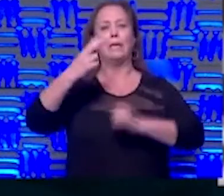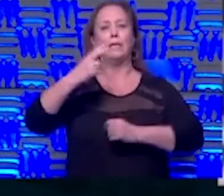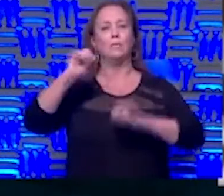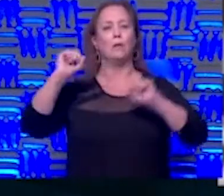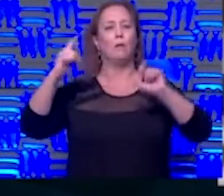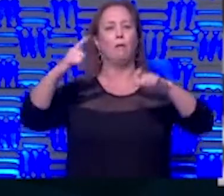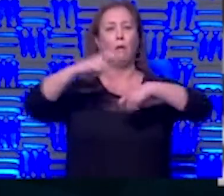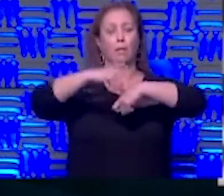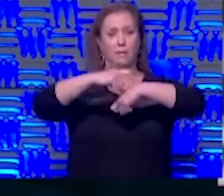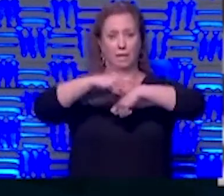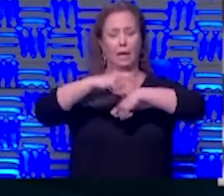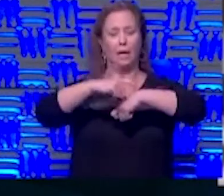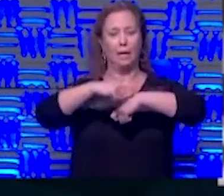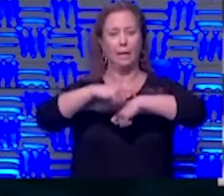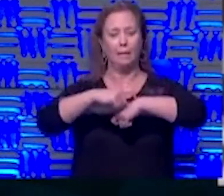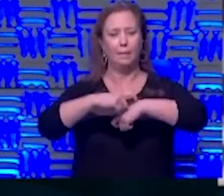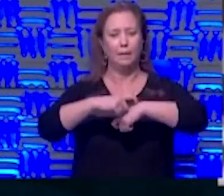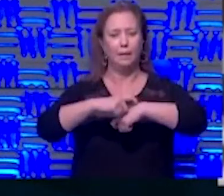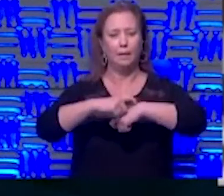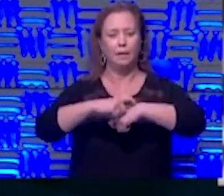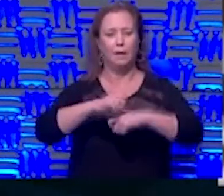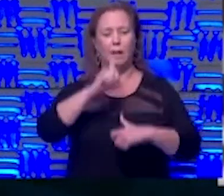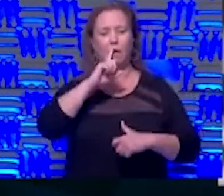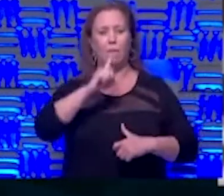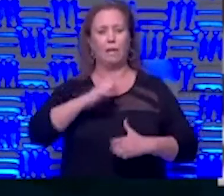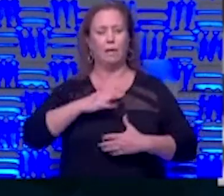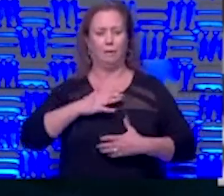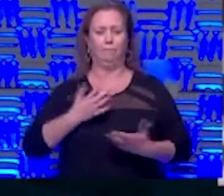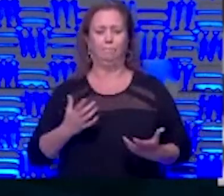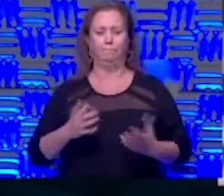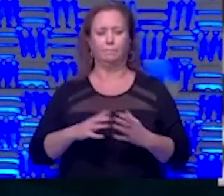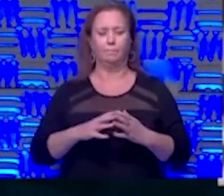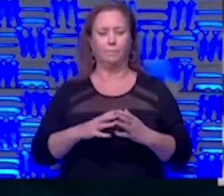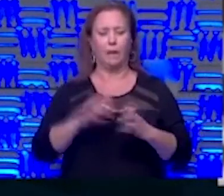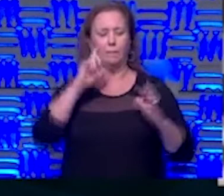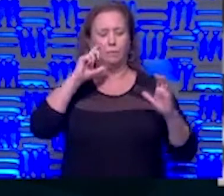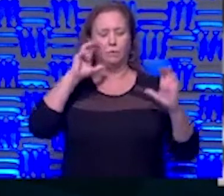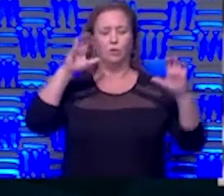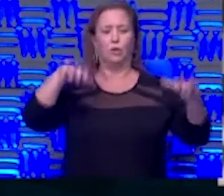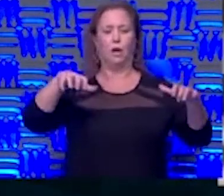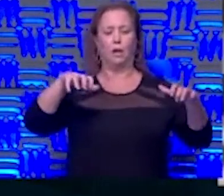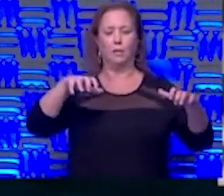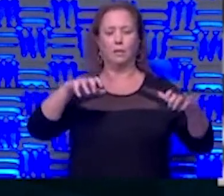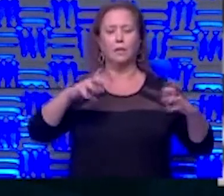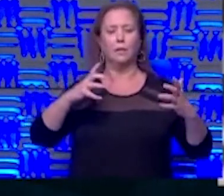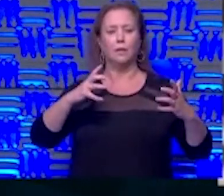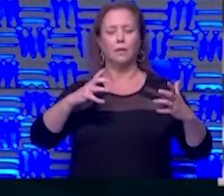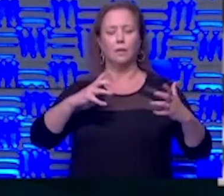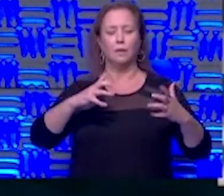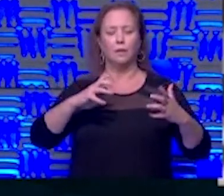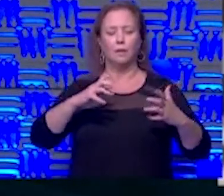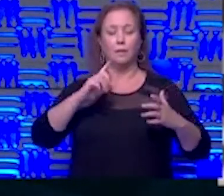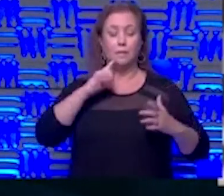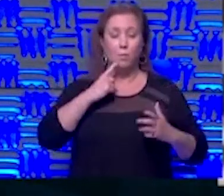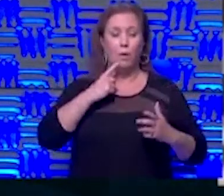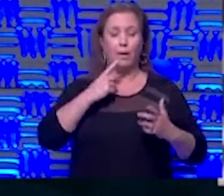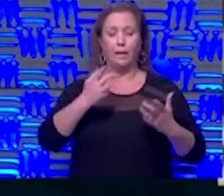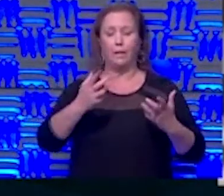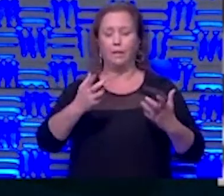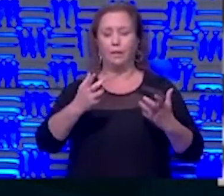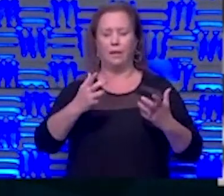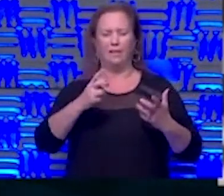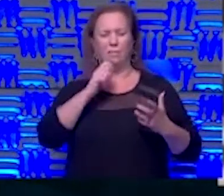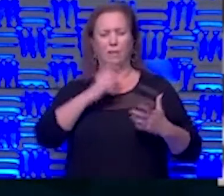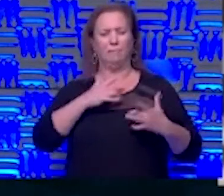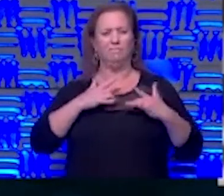time, and I've always been shocked, amazed, disappointed, discouraged about those who served our